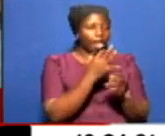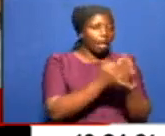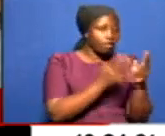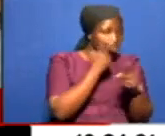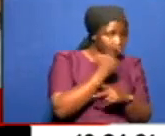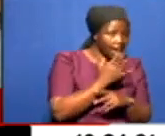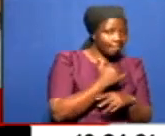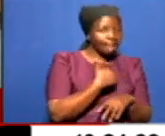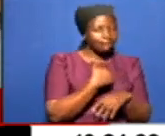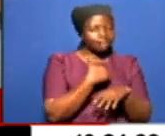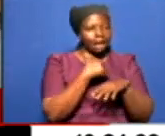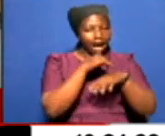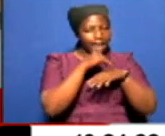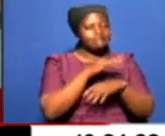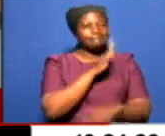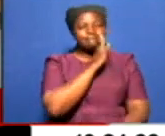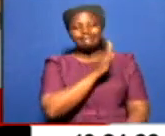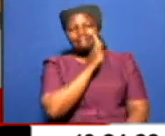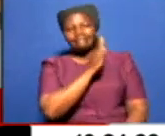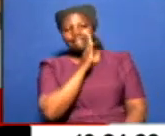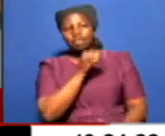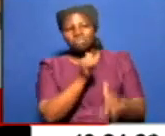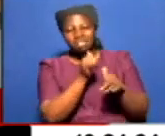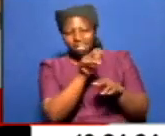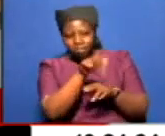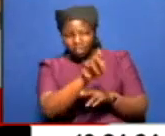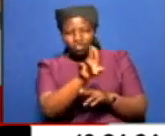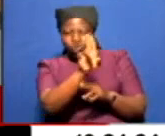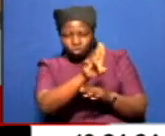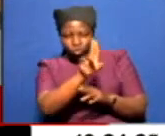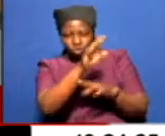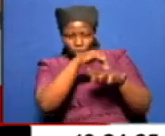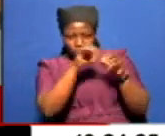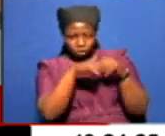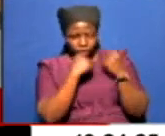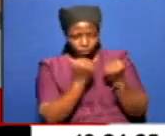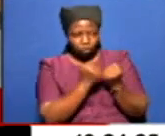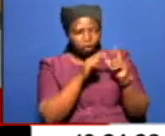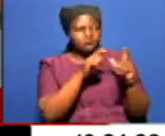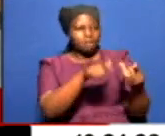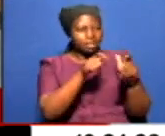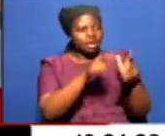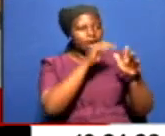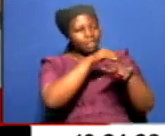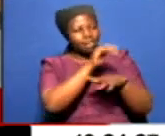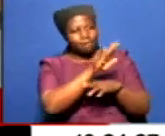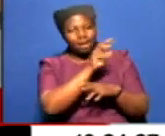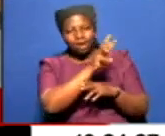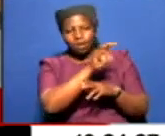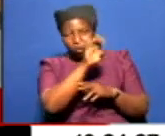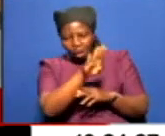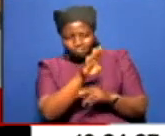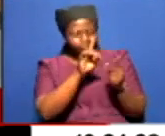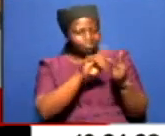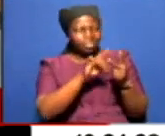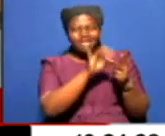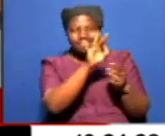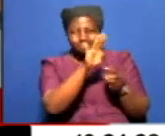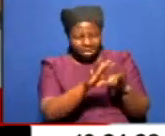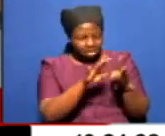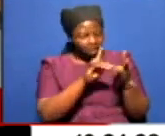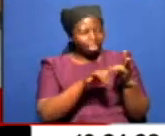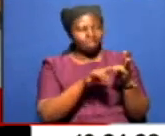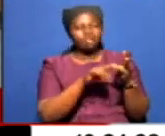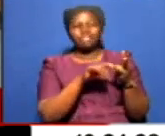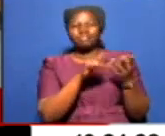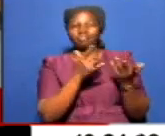they usually use on social media, yes, on their websites, on their Facebook pages, how